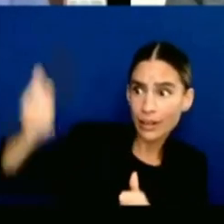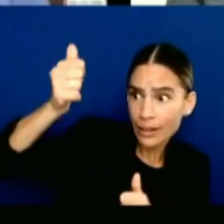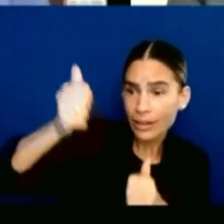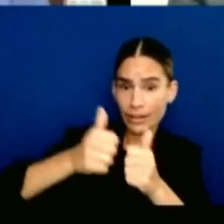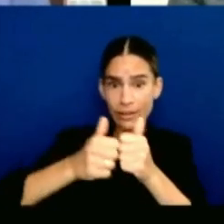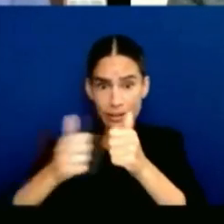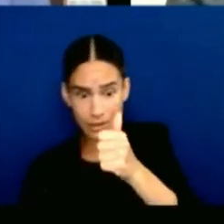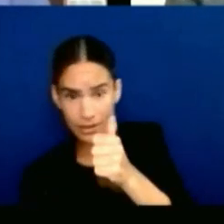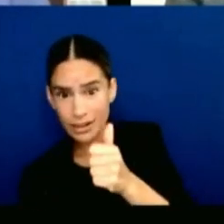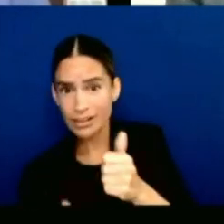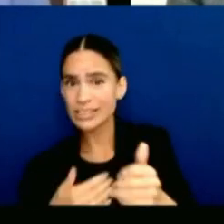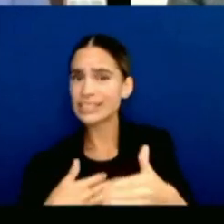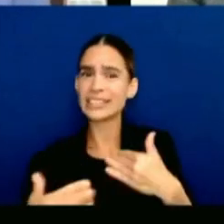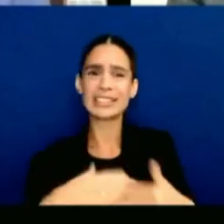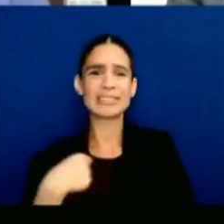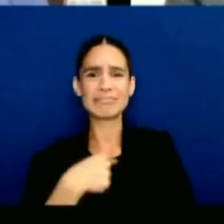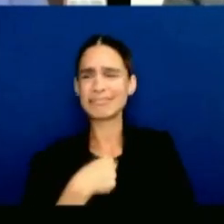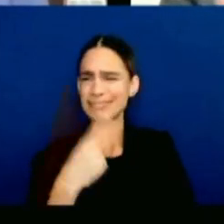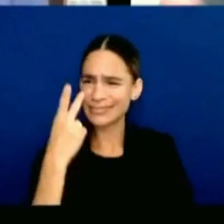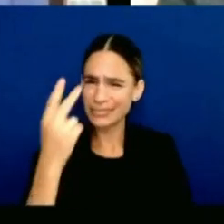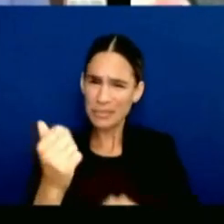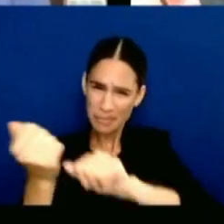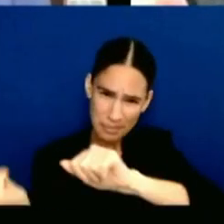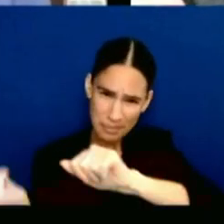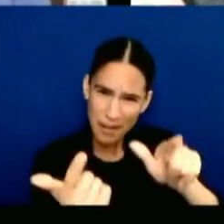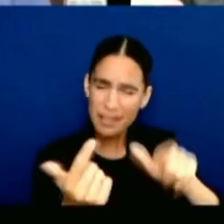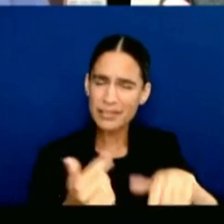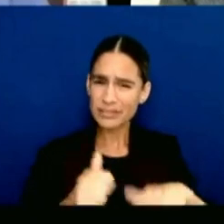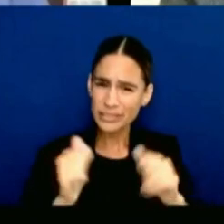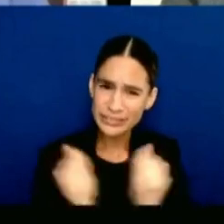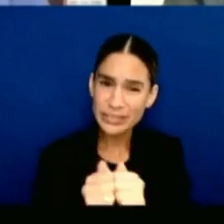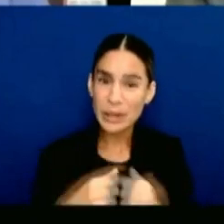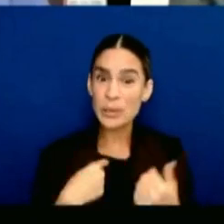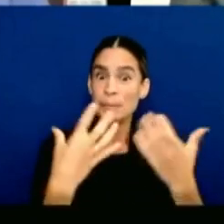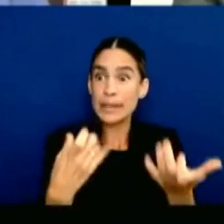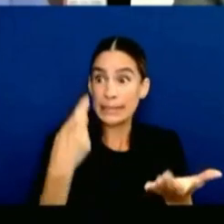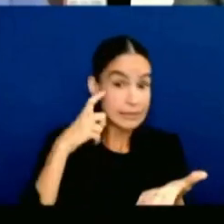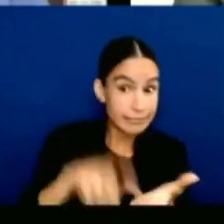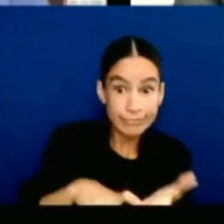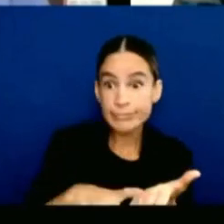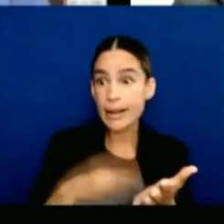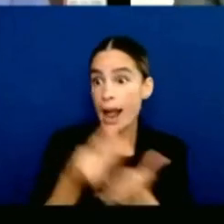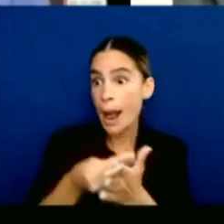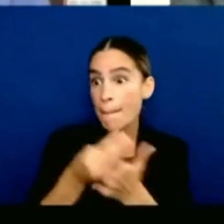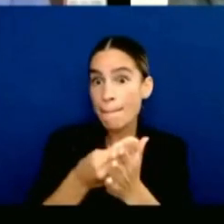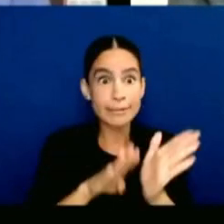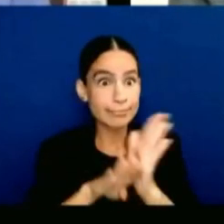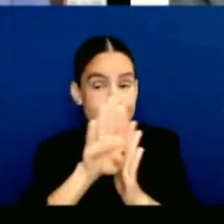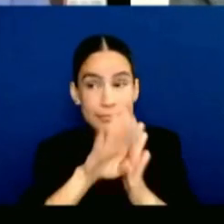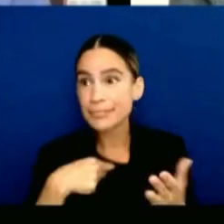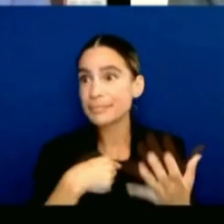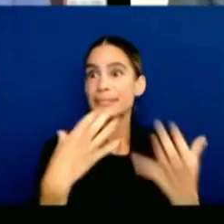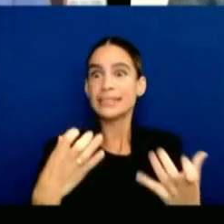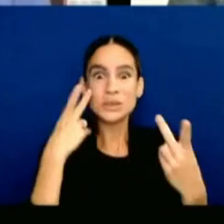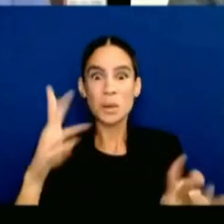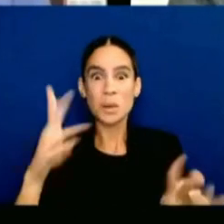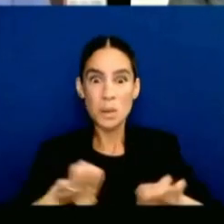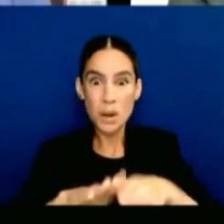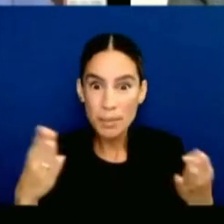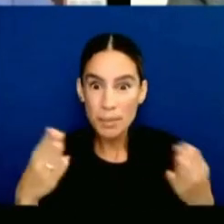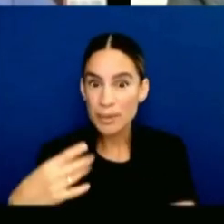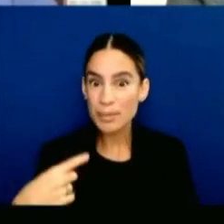economy go back. That's what we want. We're all in it together. So the public health effort, as you said very correctly, if